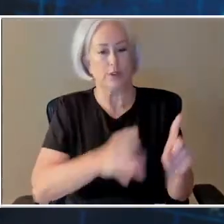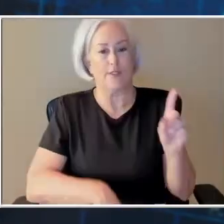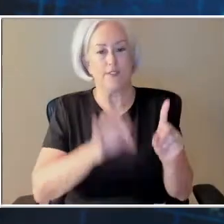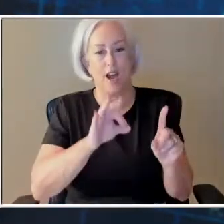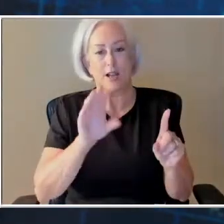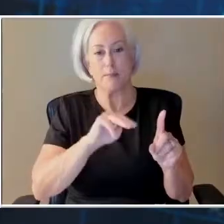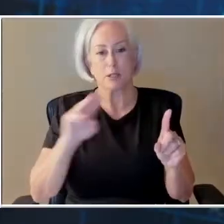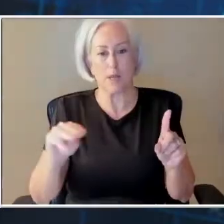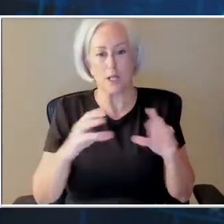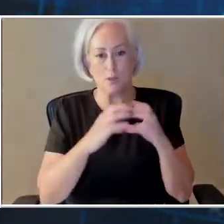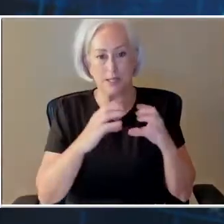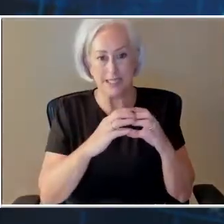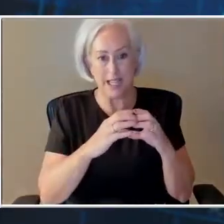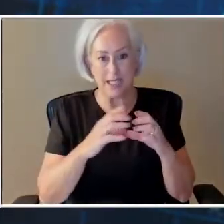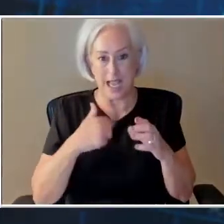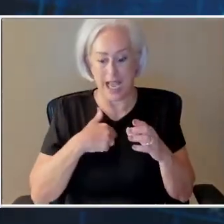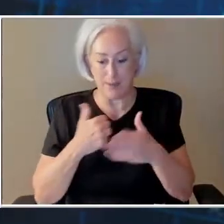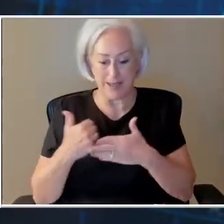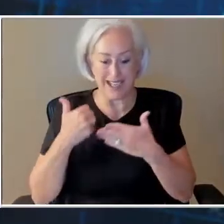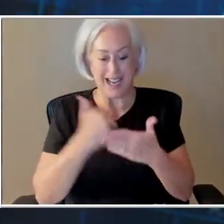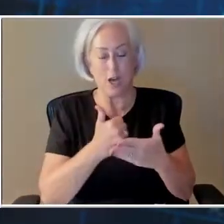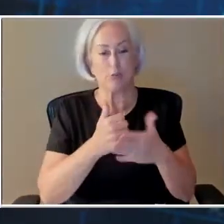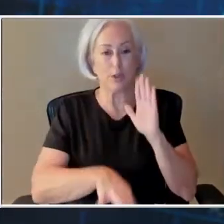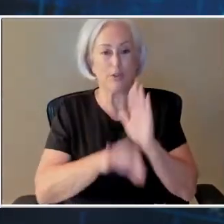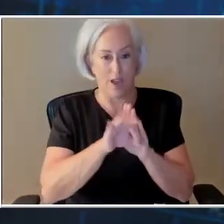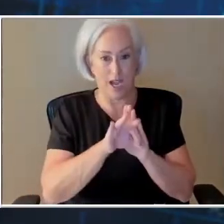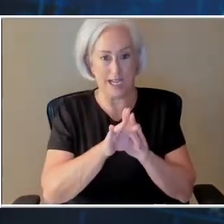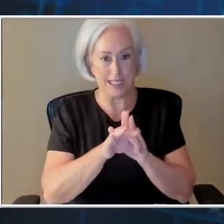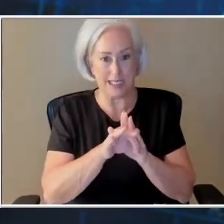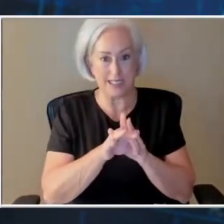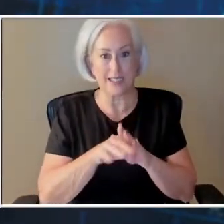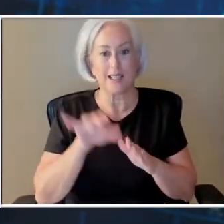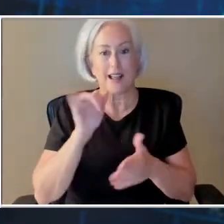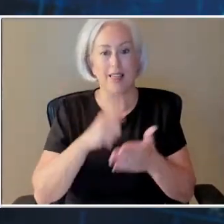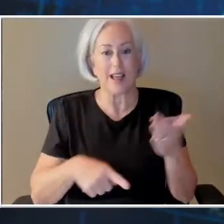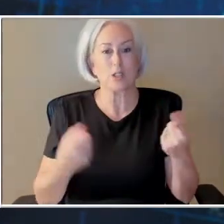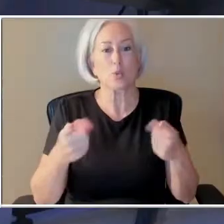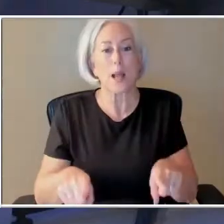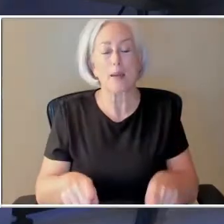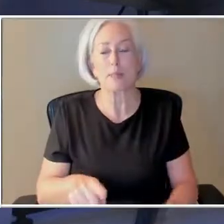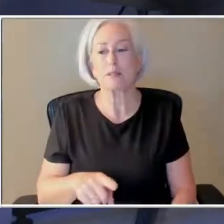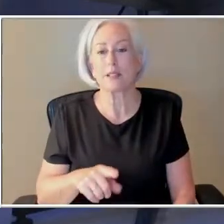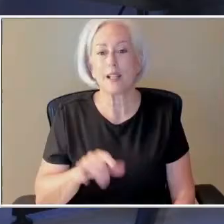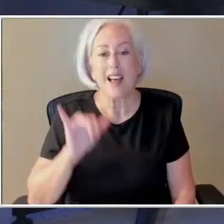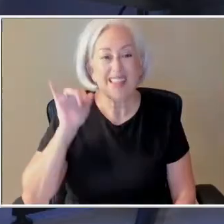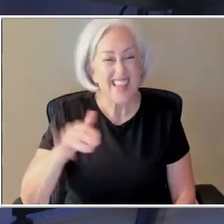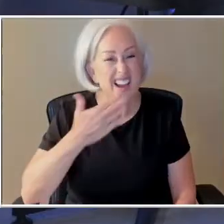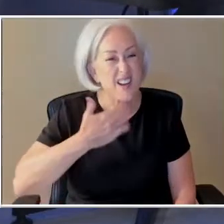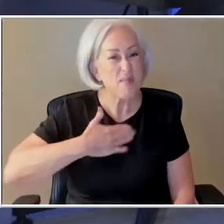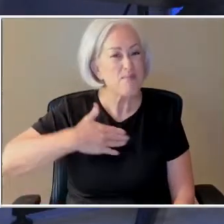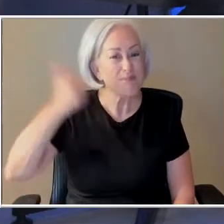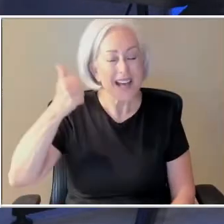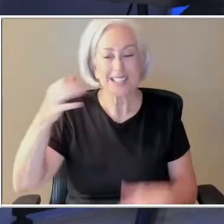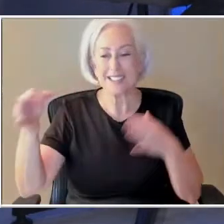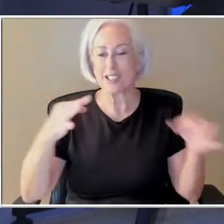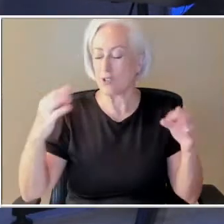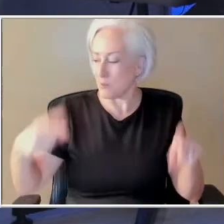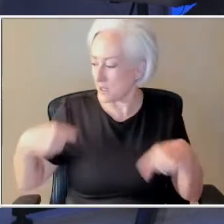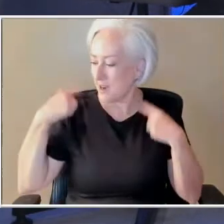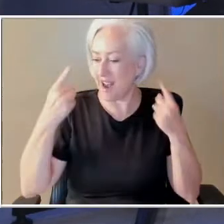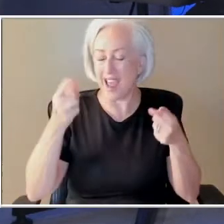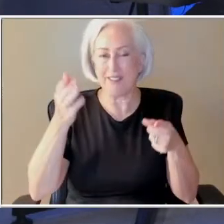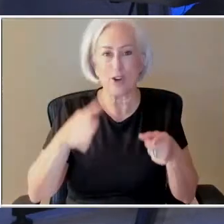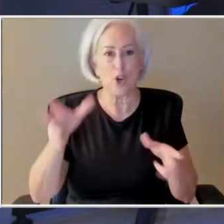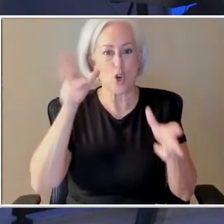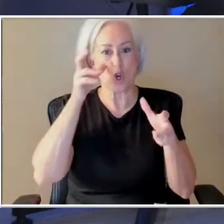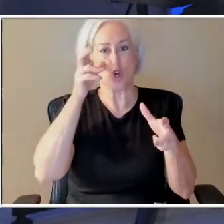can give you a tool to find it. That's what we are just doing. That is the best description I have ever heard as someone without